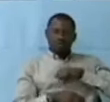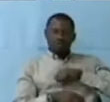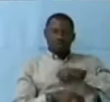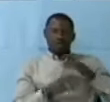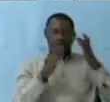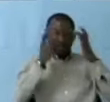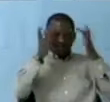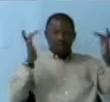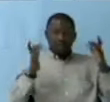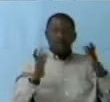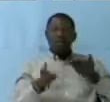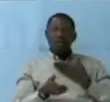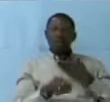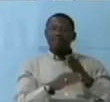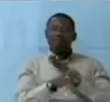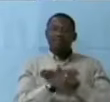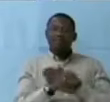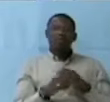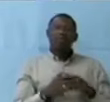had